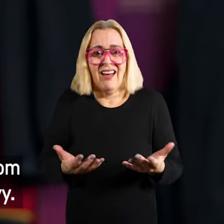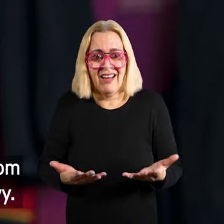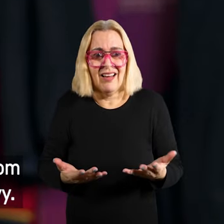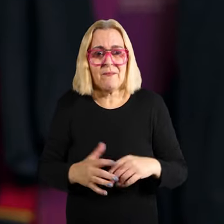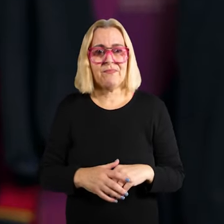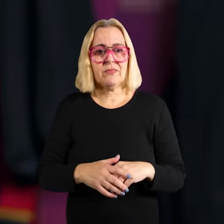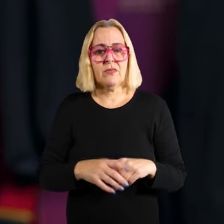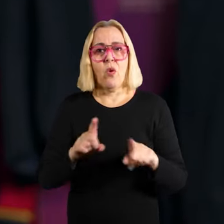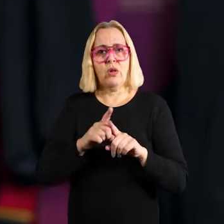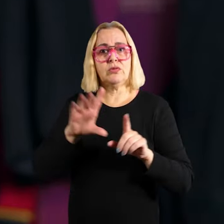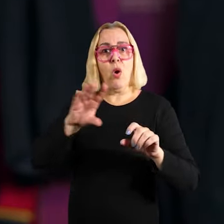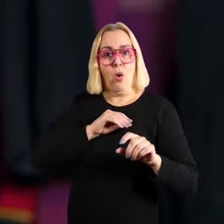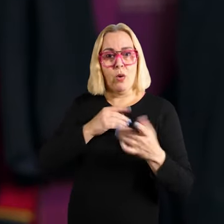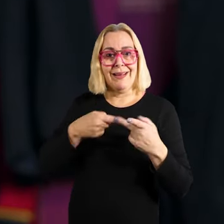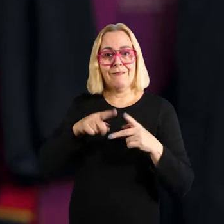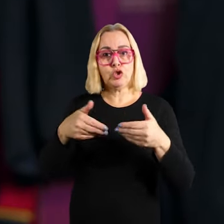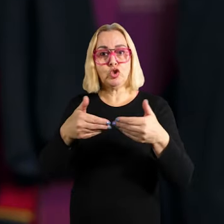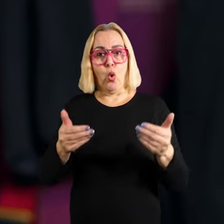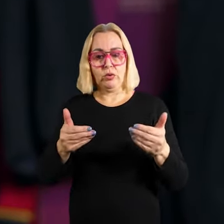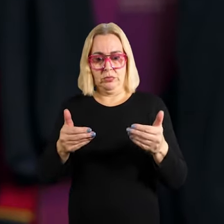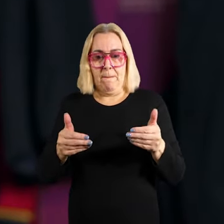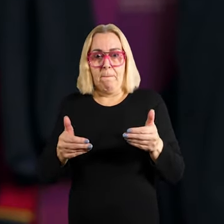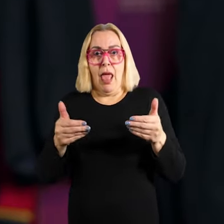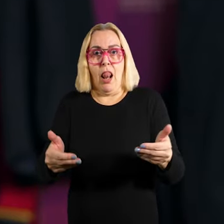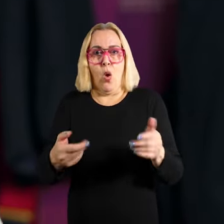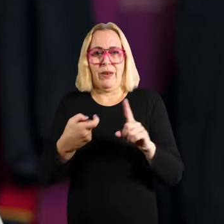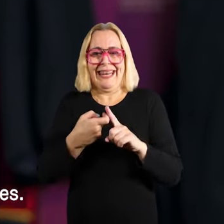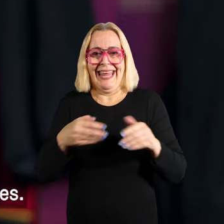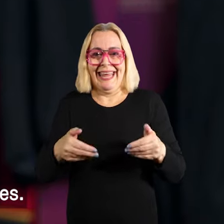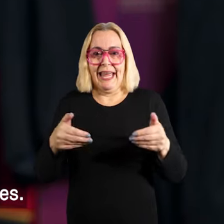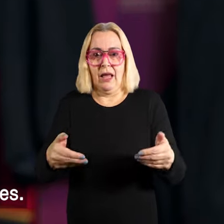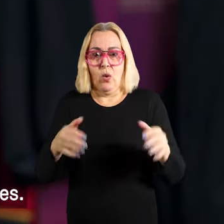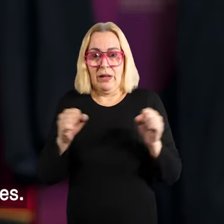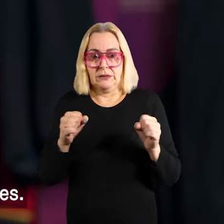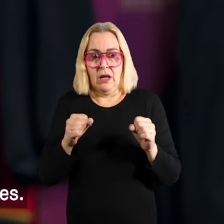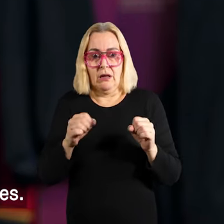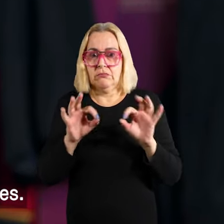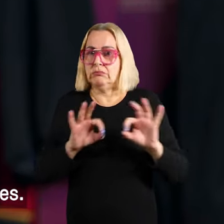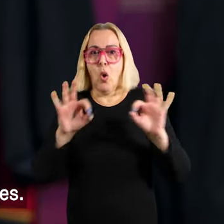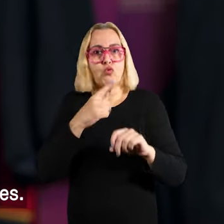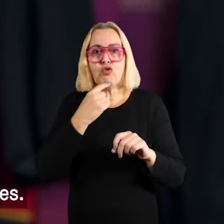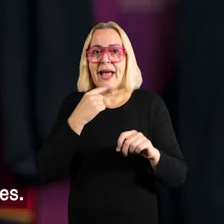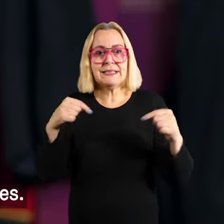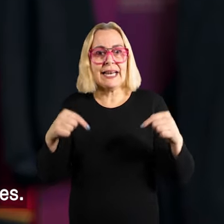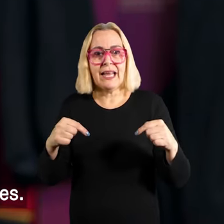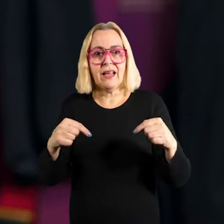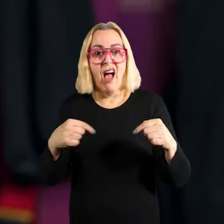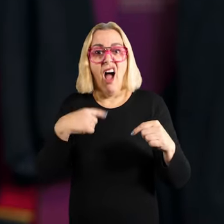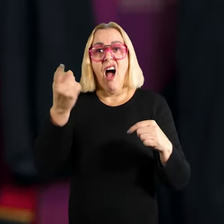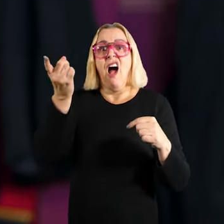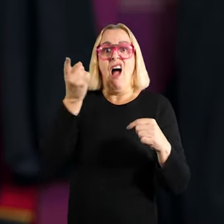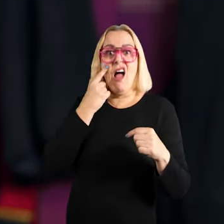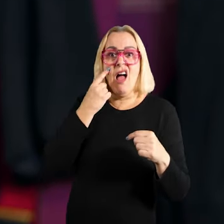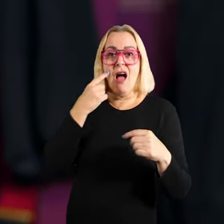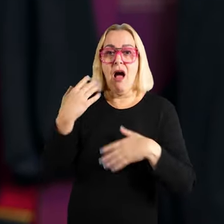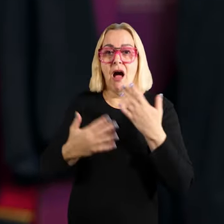heavy." And I was told by someone, "As long as you wear shorts that are below your knees in the winter, you don't get red knees." And I